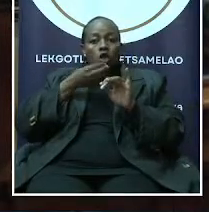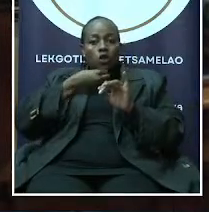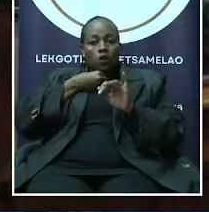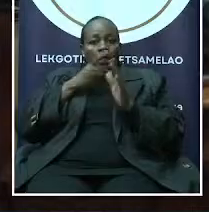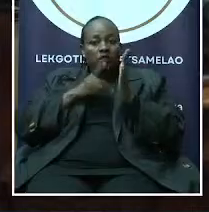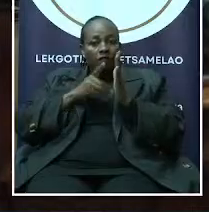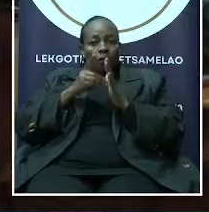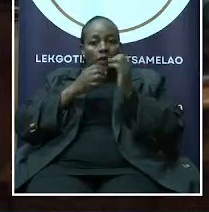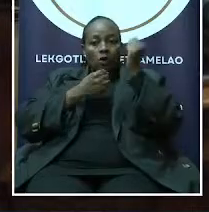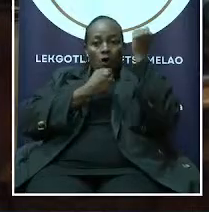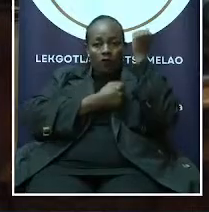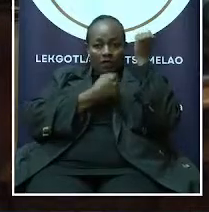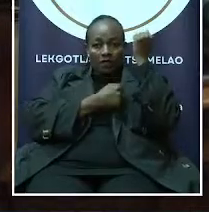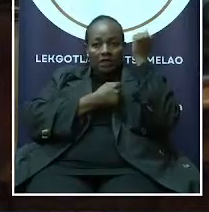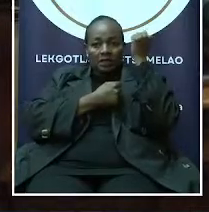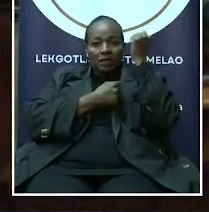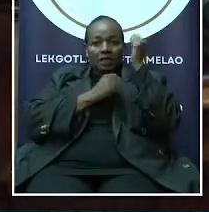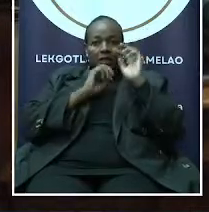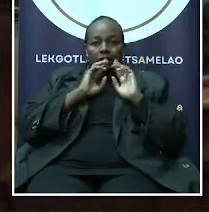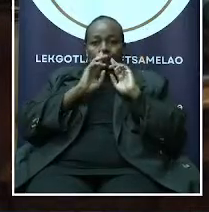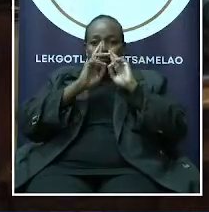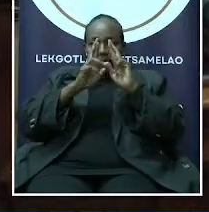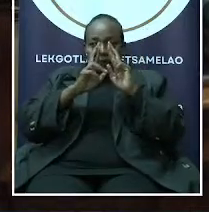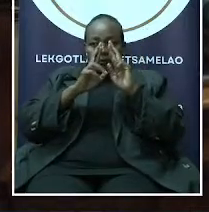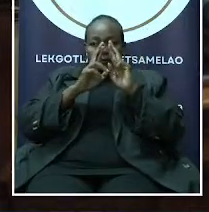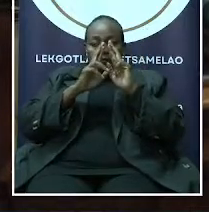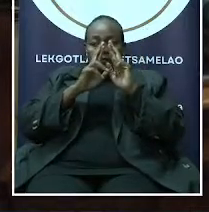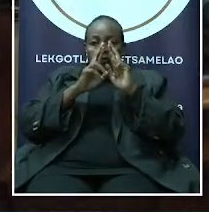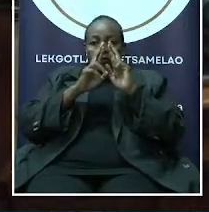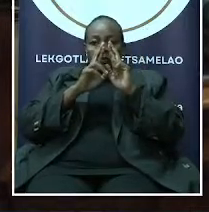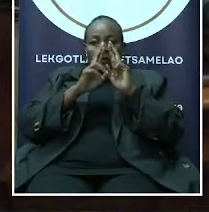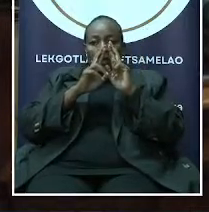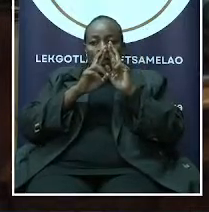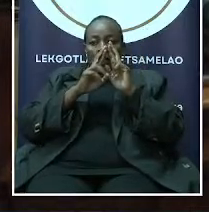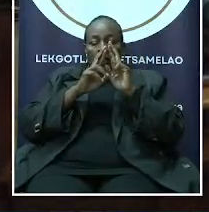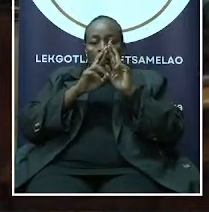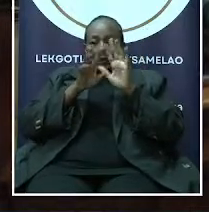development office that answers to the youth council of every single